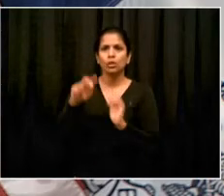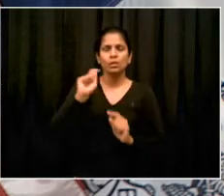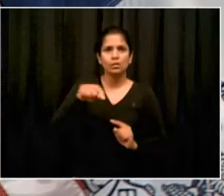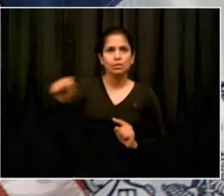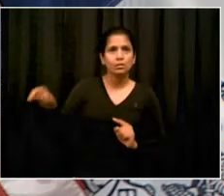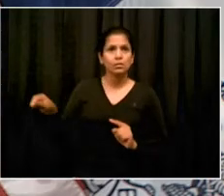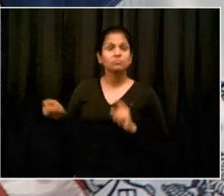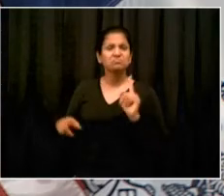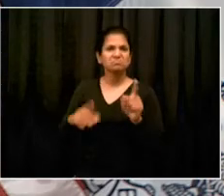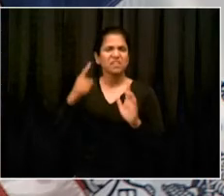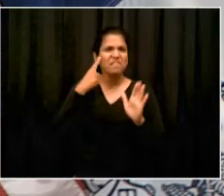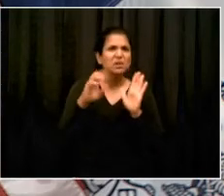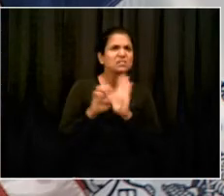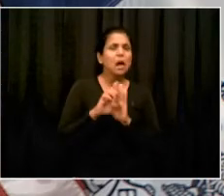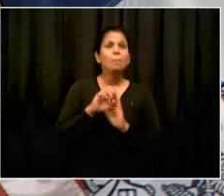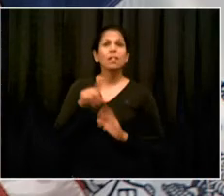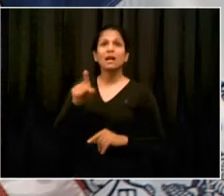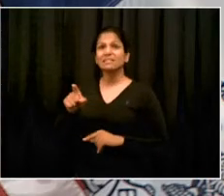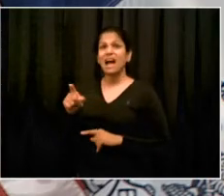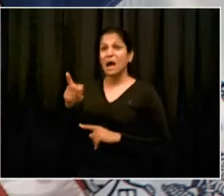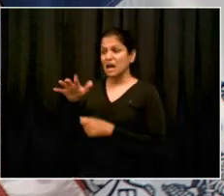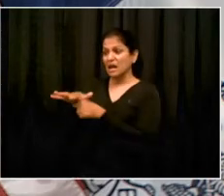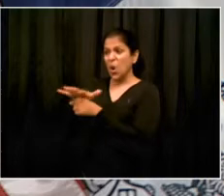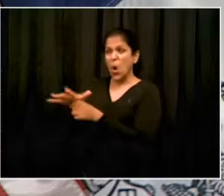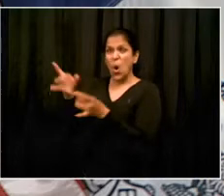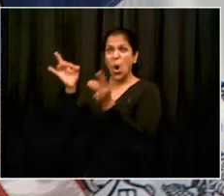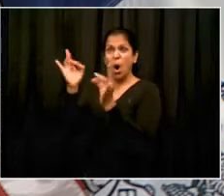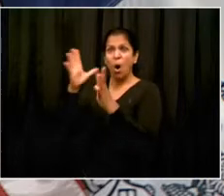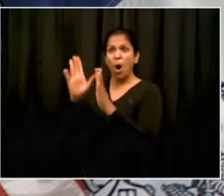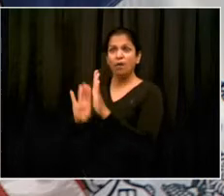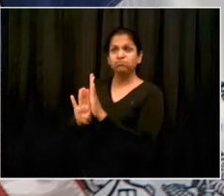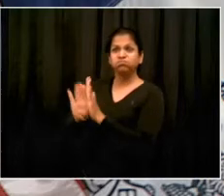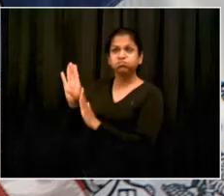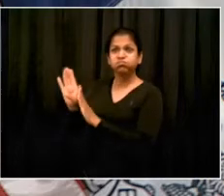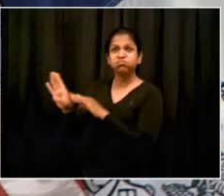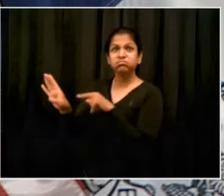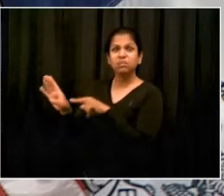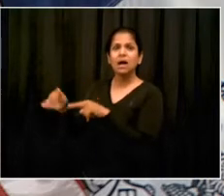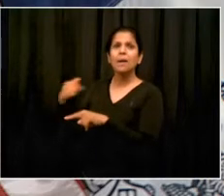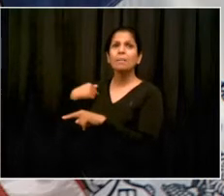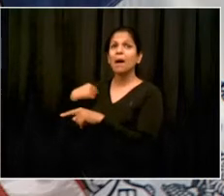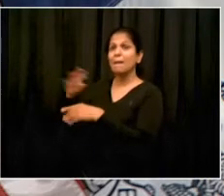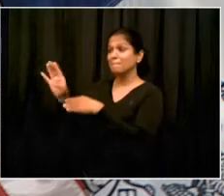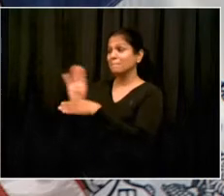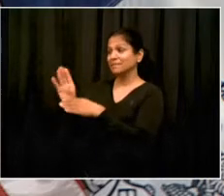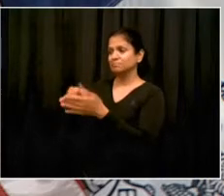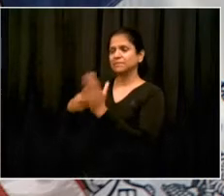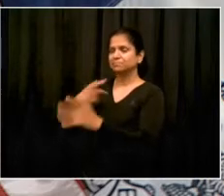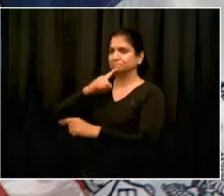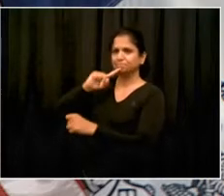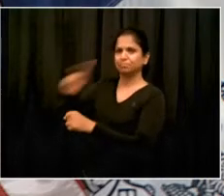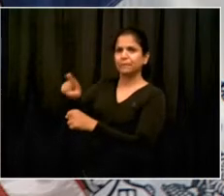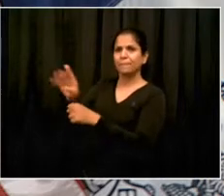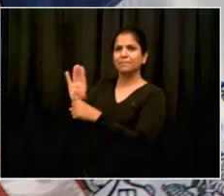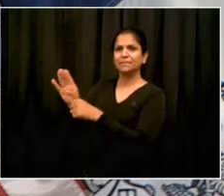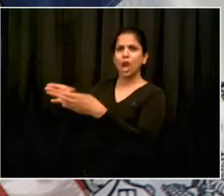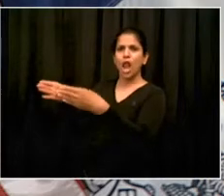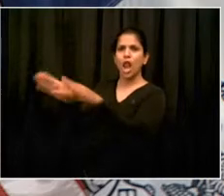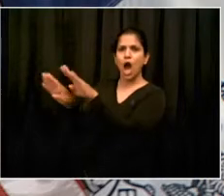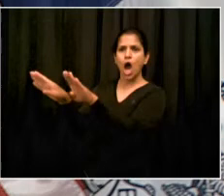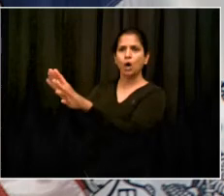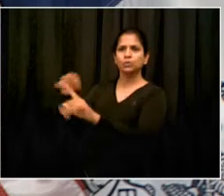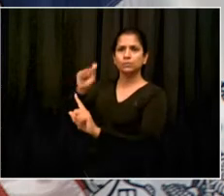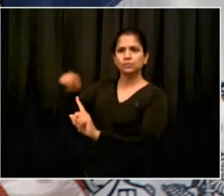of community institutions like yeshivas and childcare, and a limit on gatherings. Those are all on the